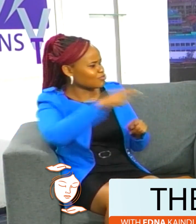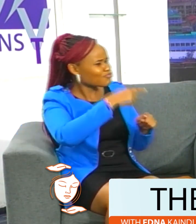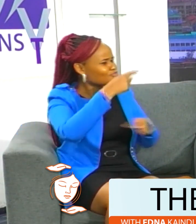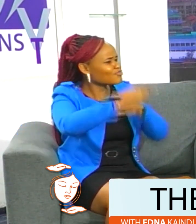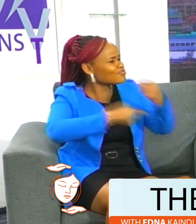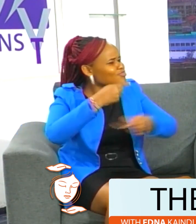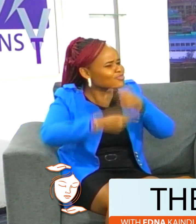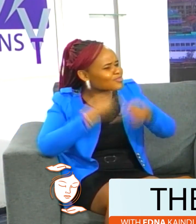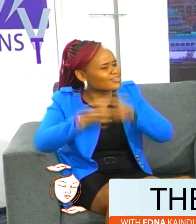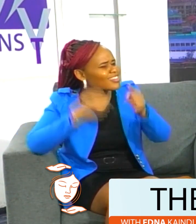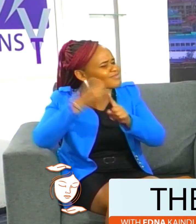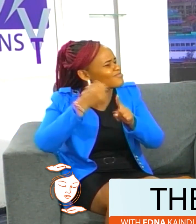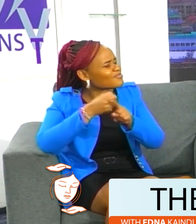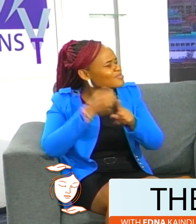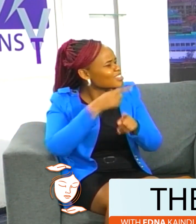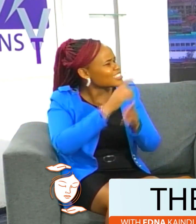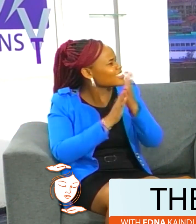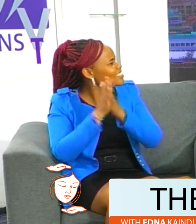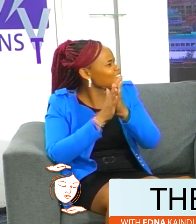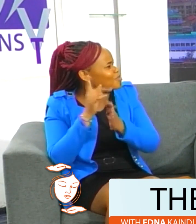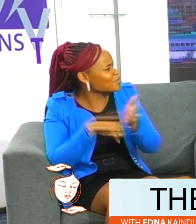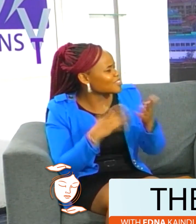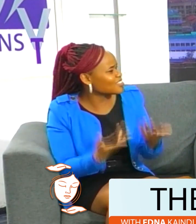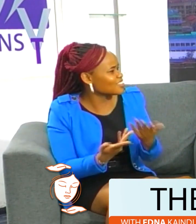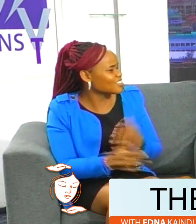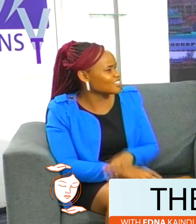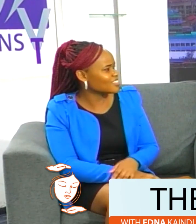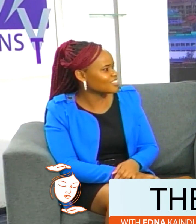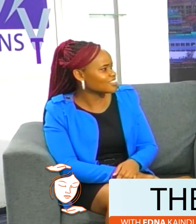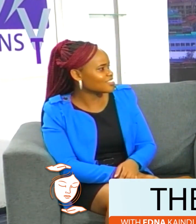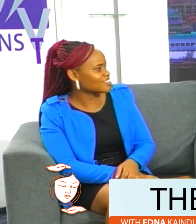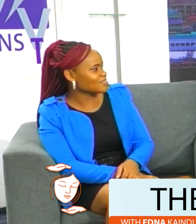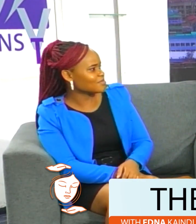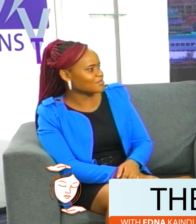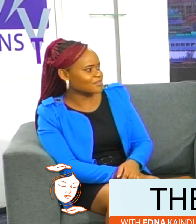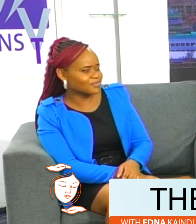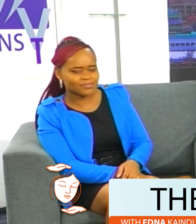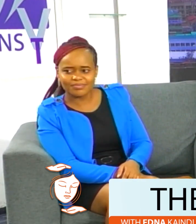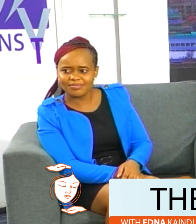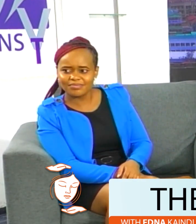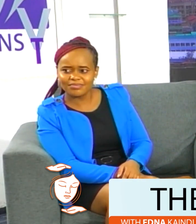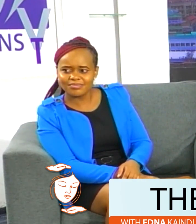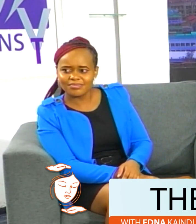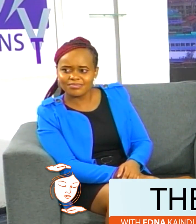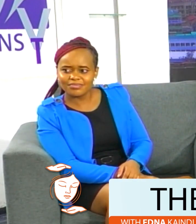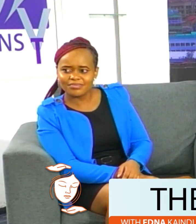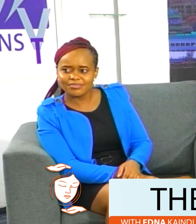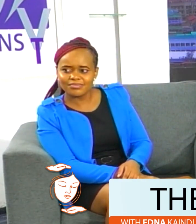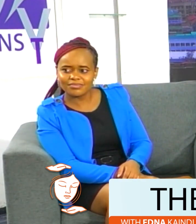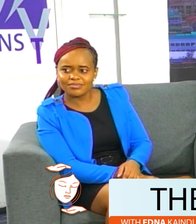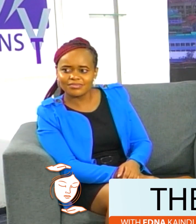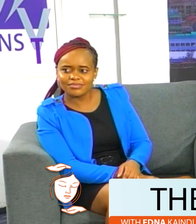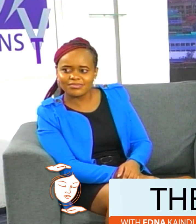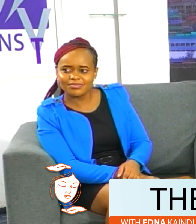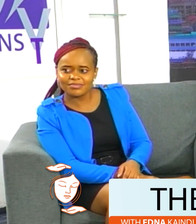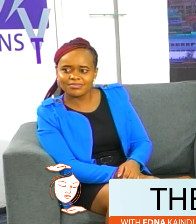some people outside there, when they win some titles, they tend to rest. But for you, I can see you very motivated and you have been